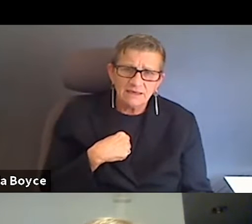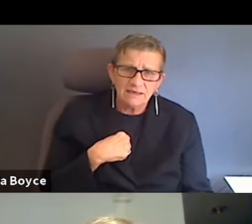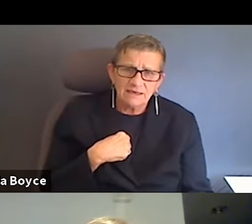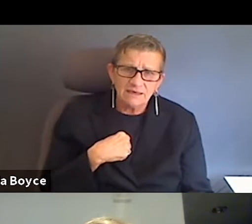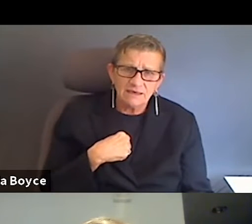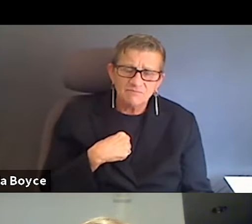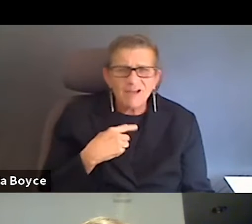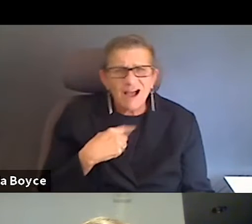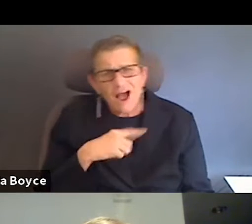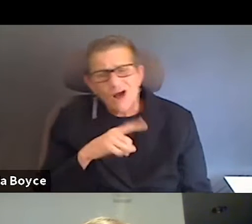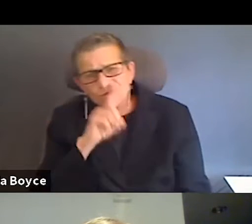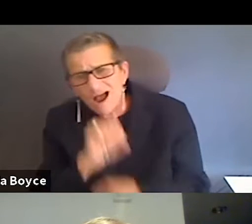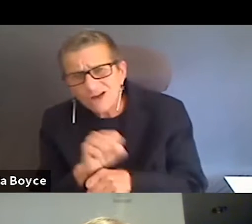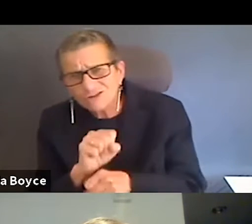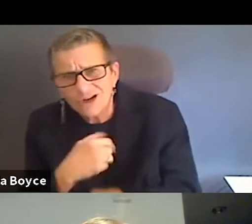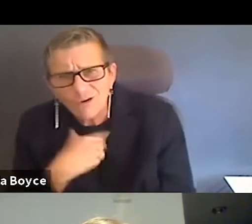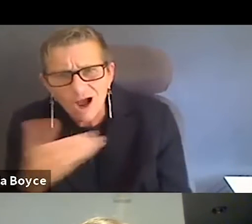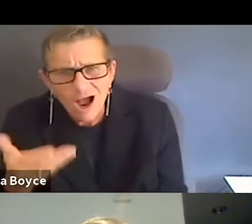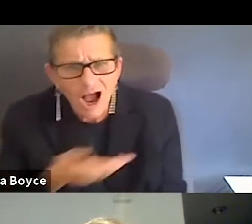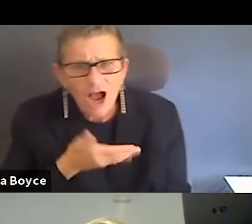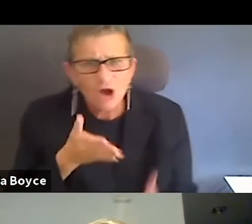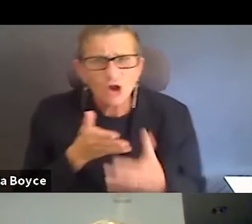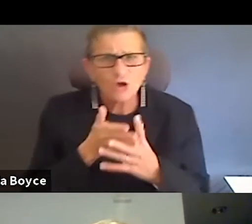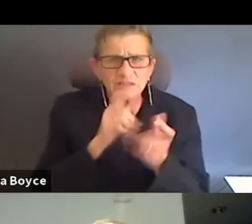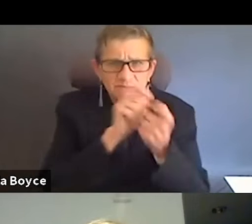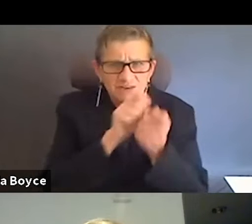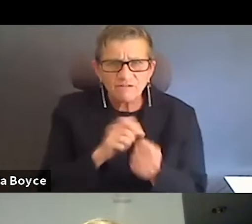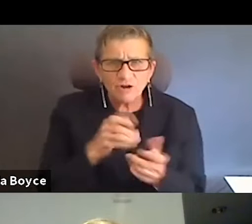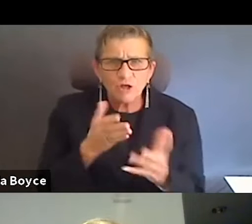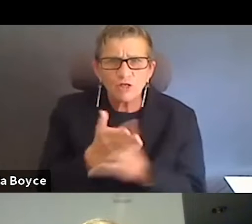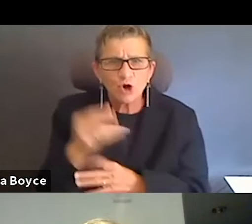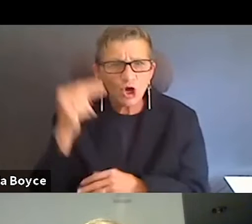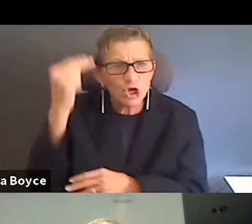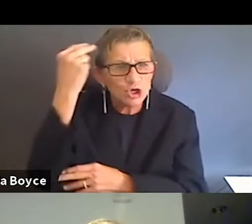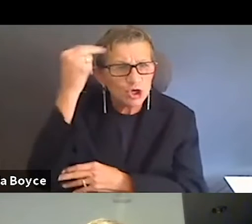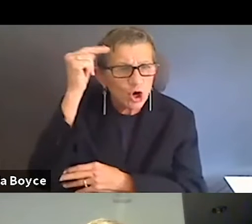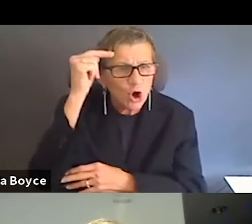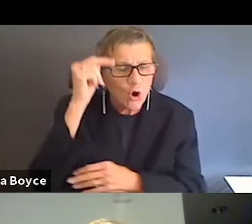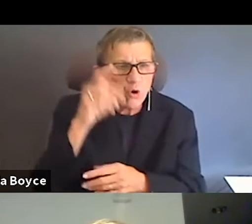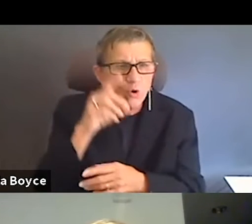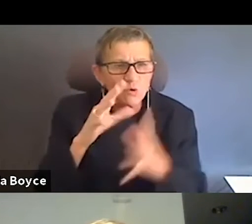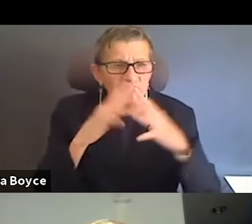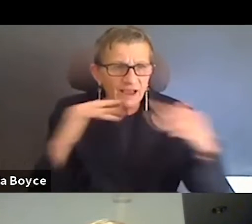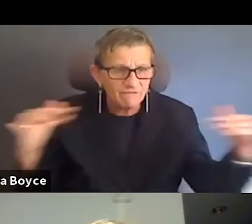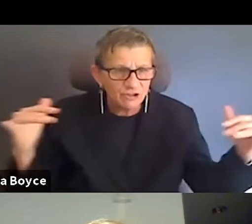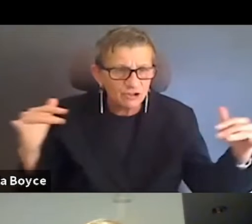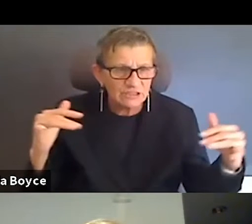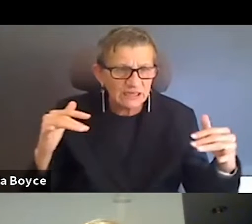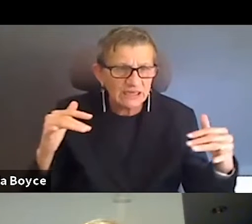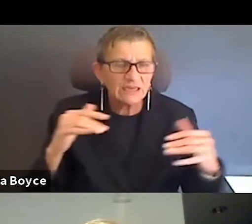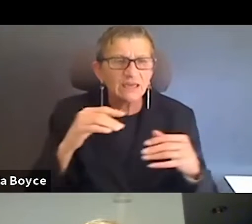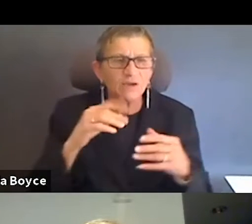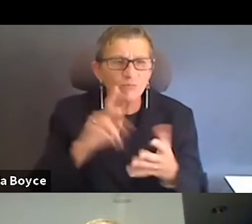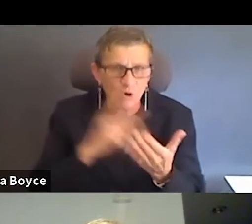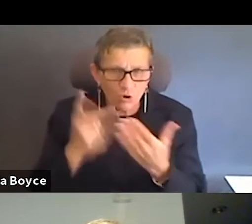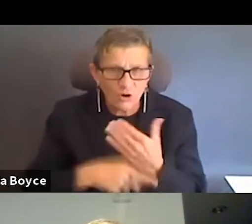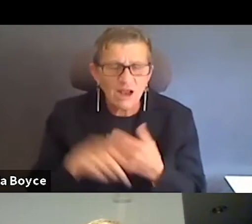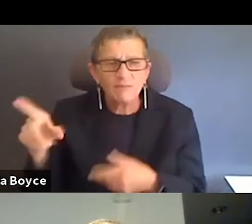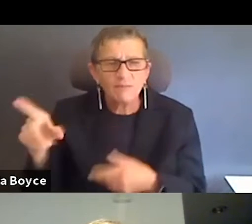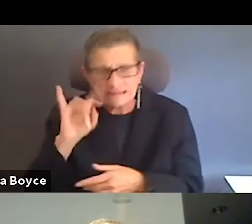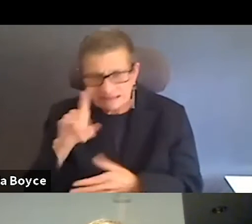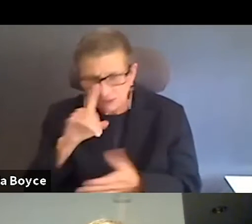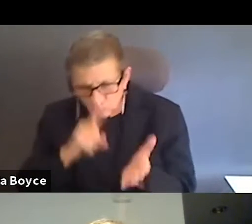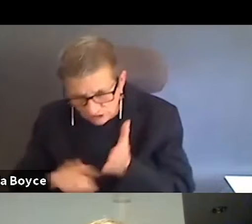so I was actually hired through specifically a neurodiversity program with P&G. So they actually had done some research